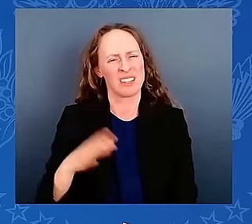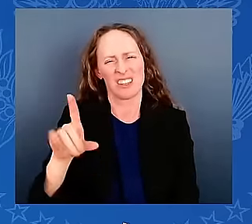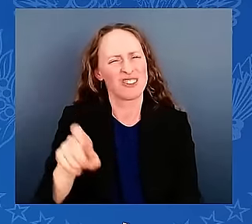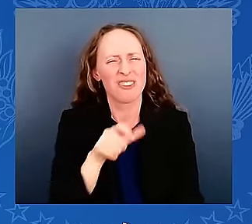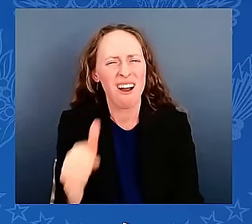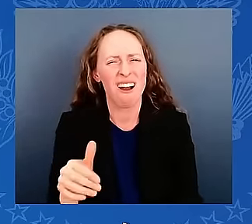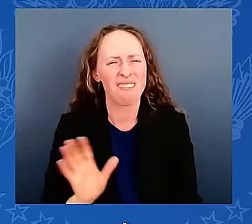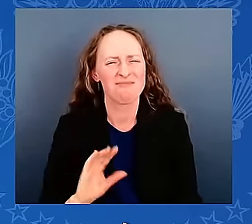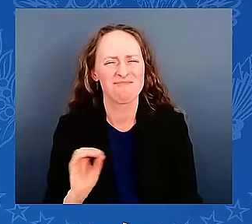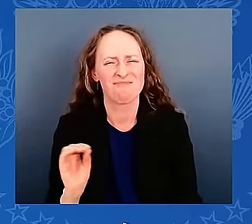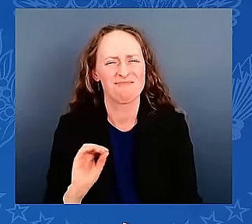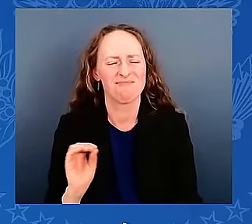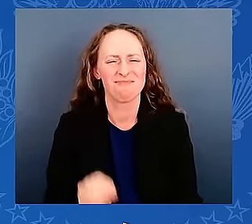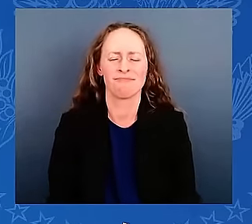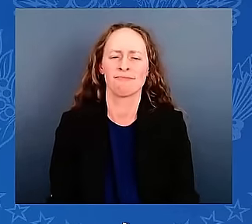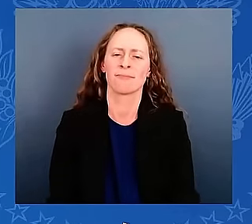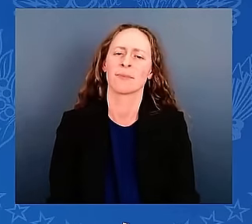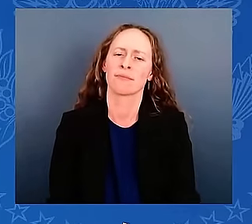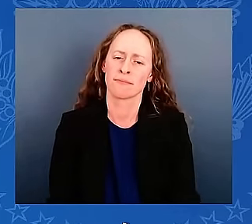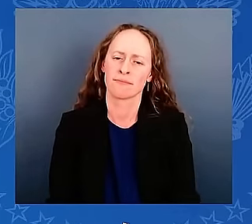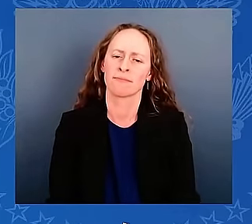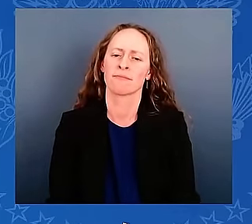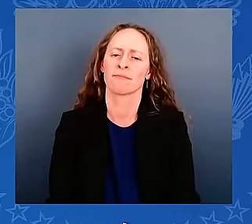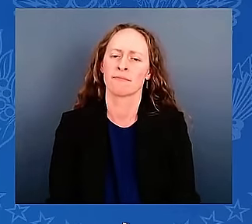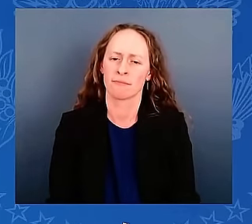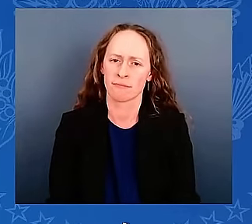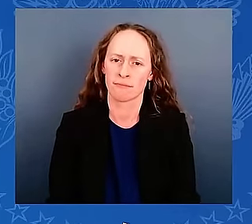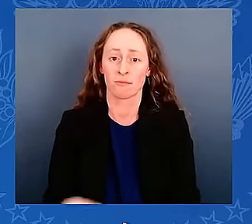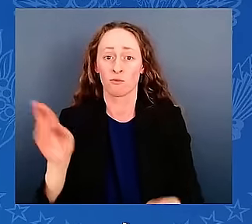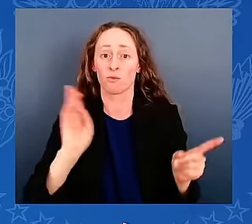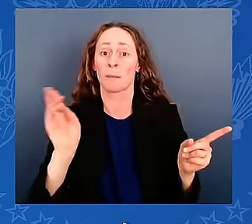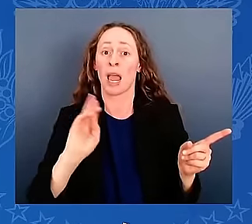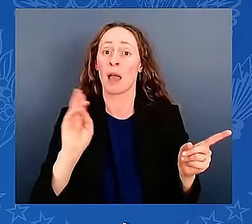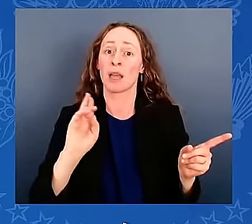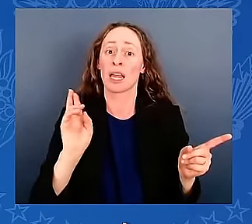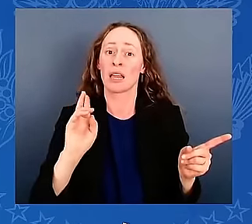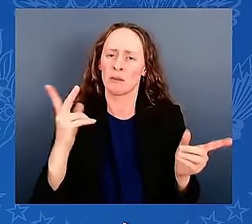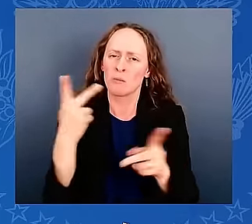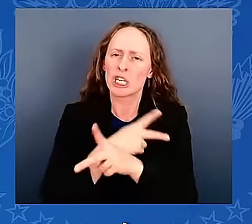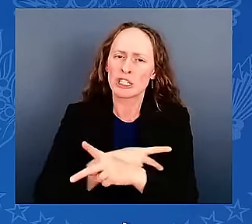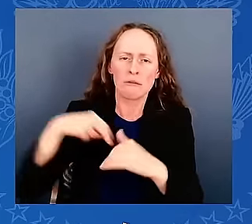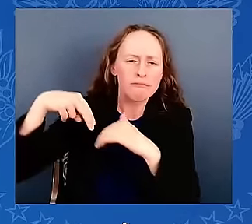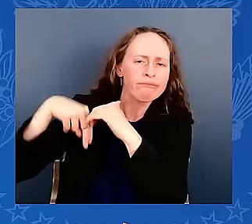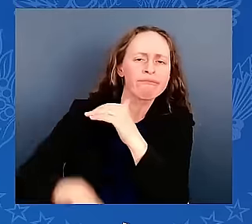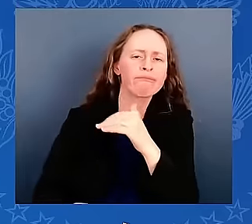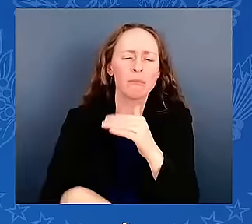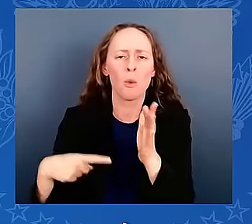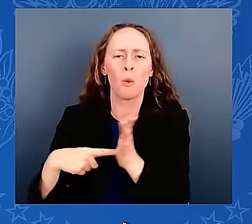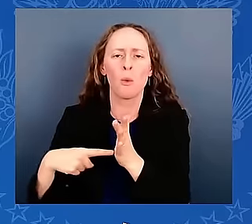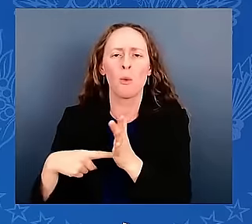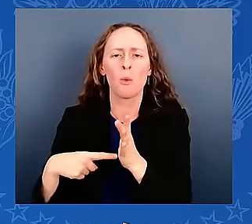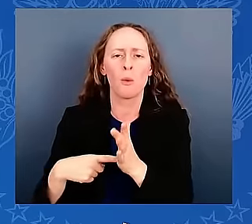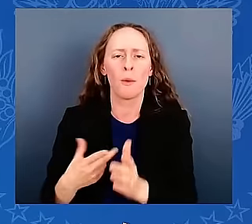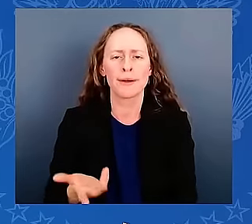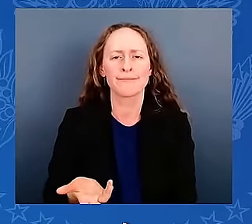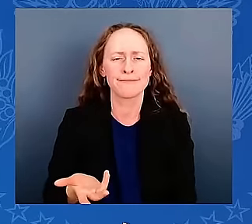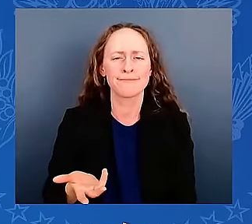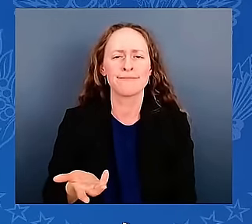deficits. They drive up deficits, folks. When you have child care, guess what? Mom or dad can work.